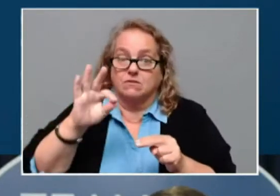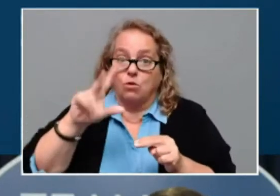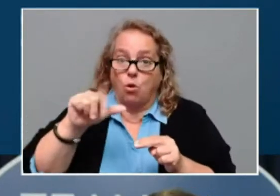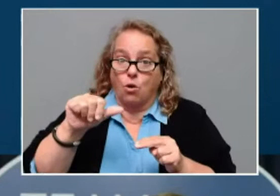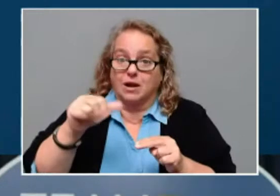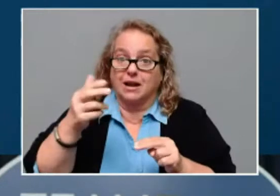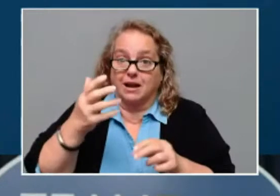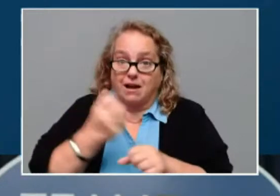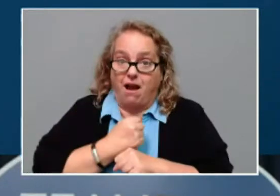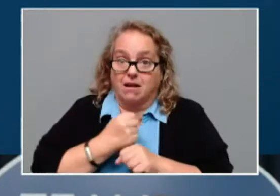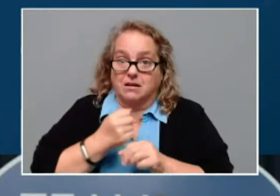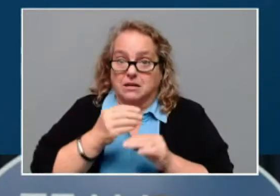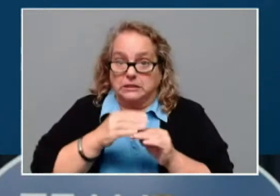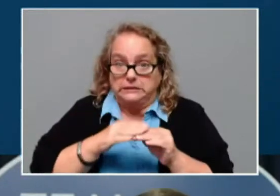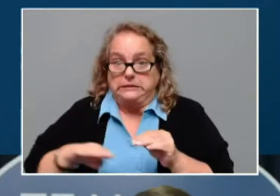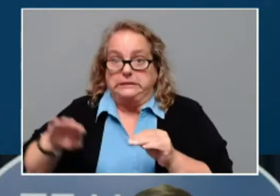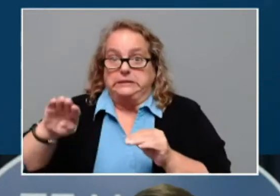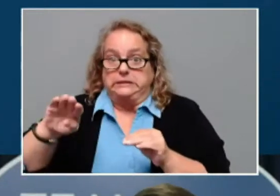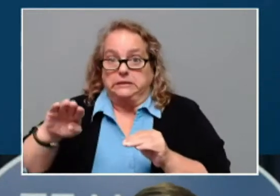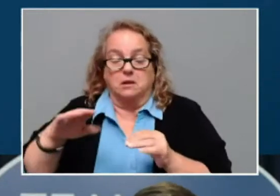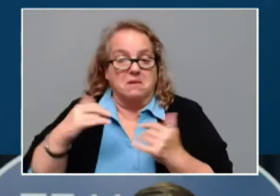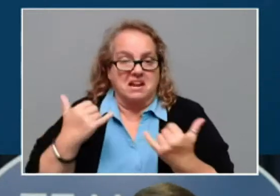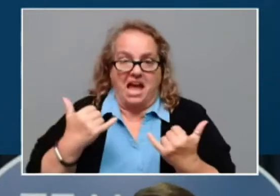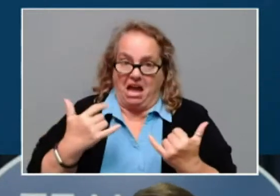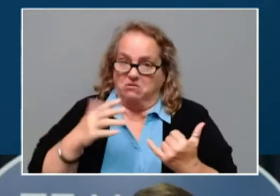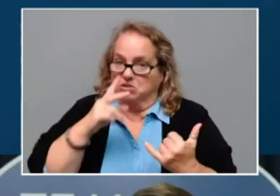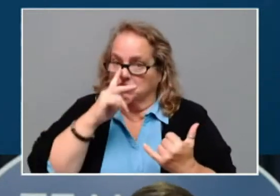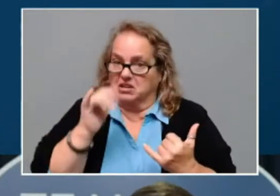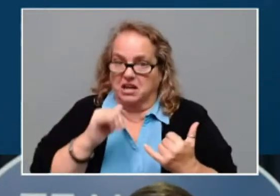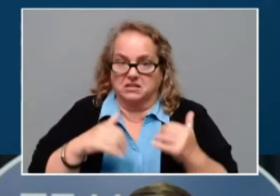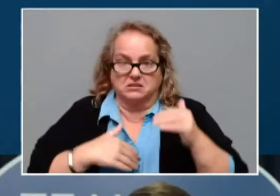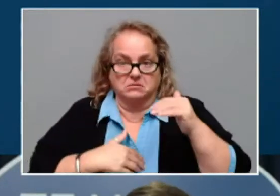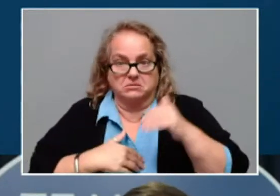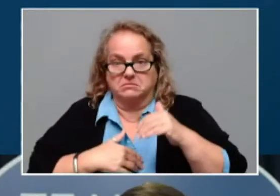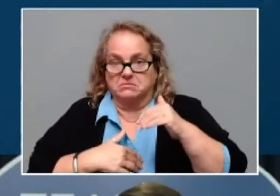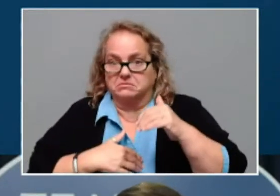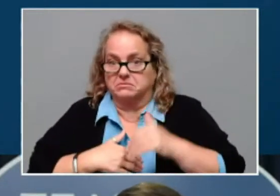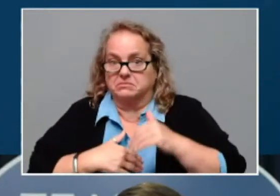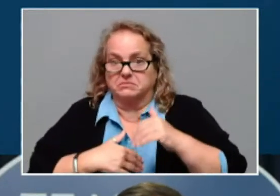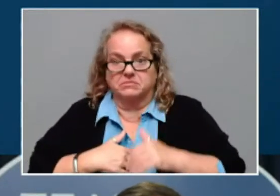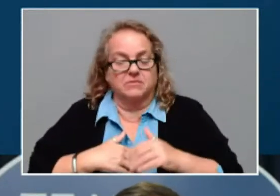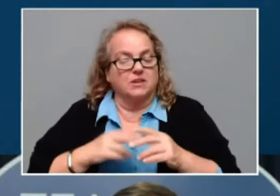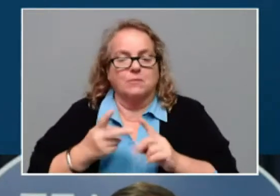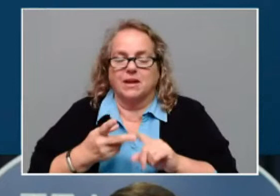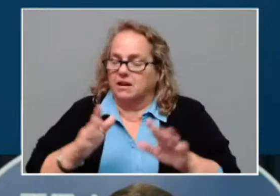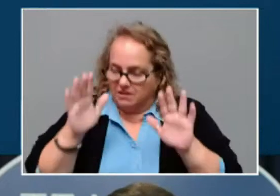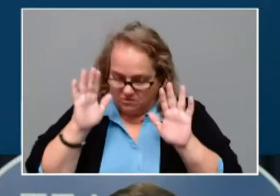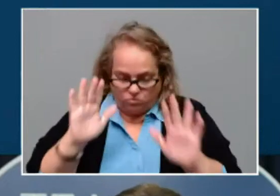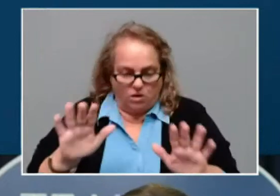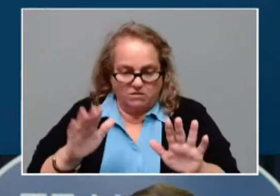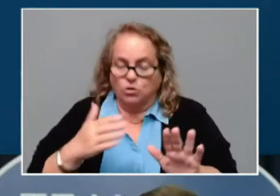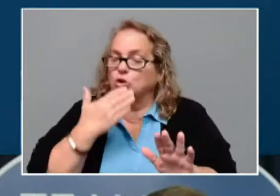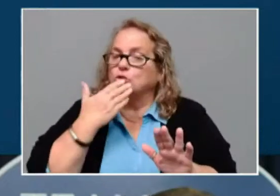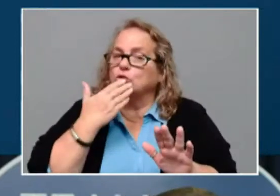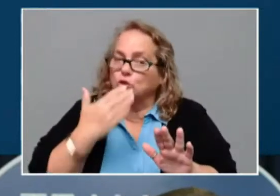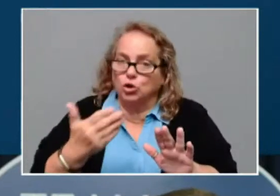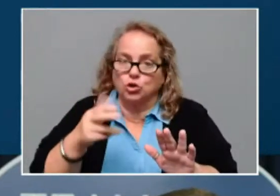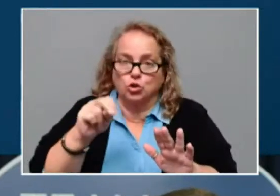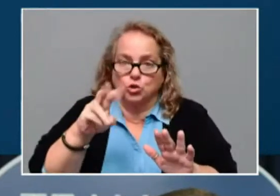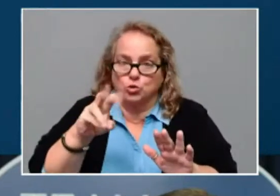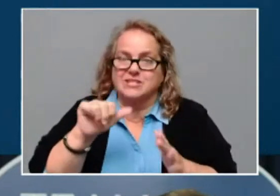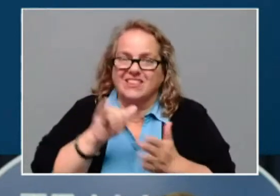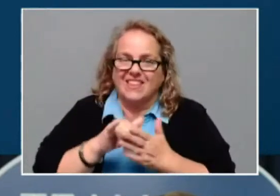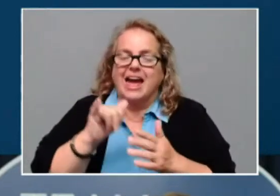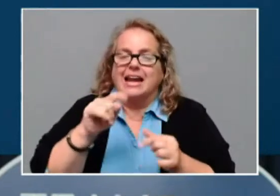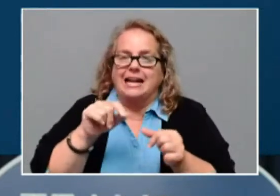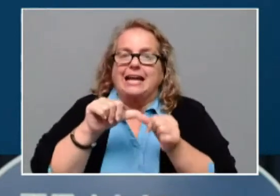the trend is positively negative. In other words, it is positive that it continues to go